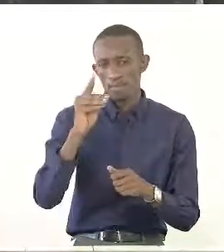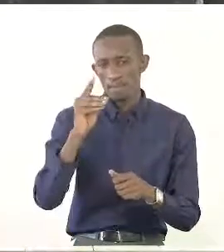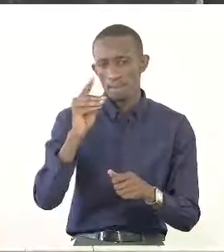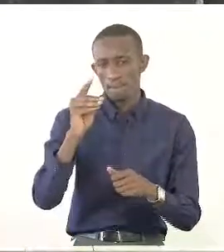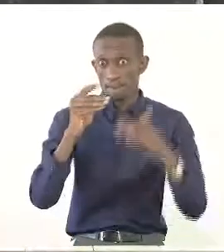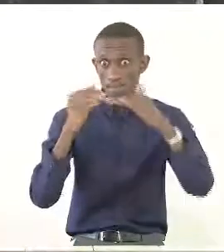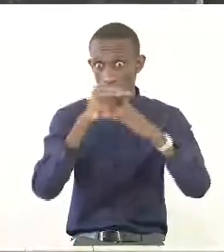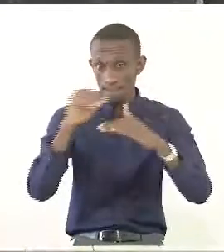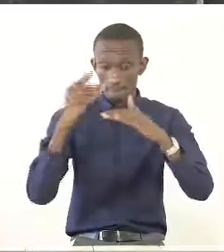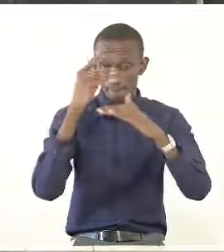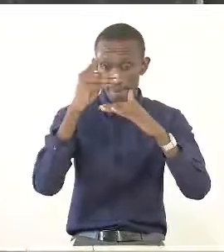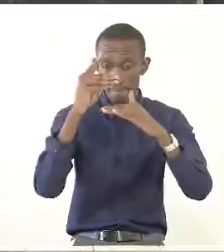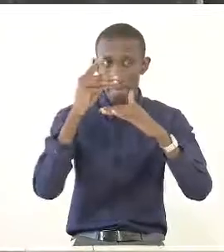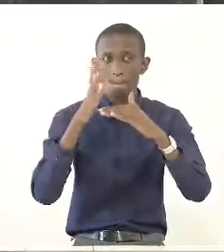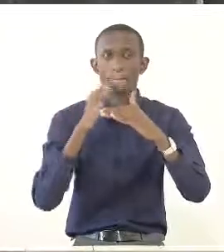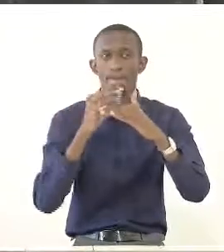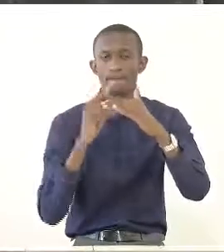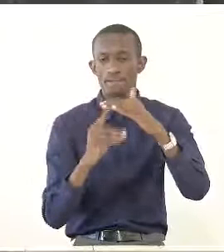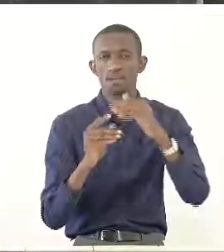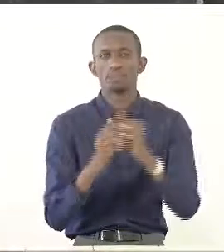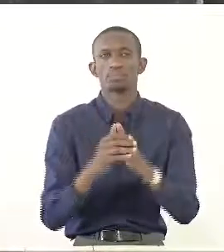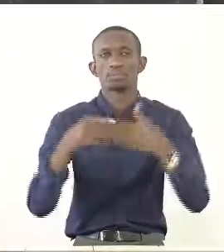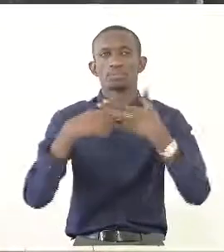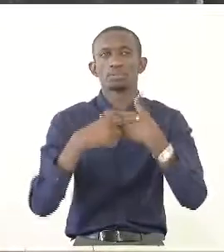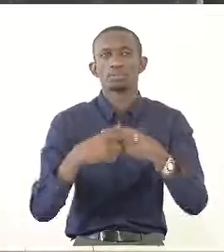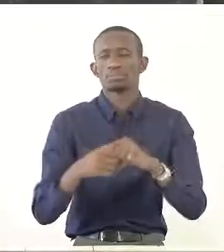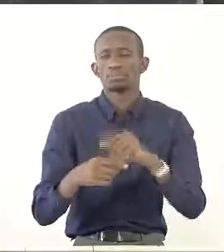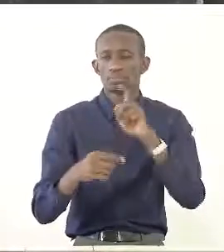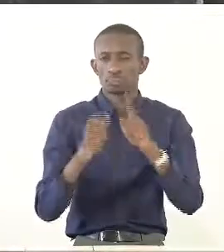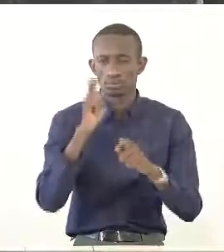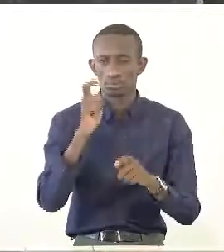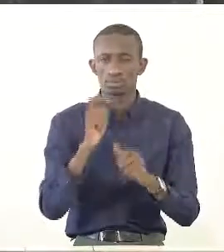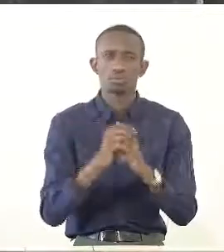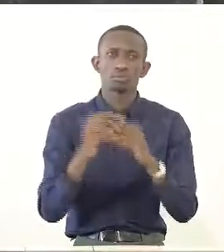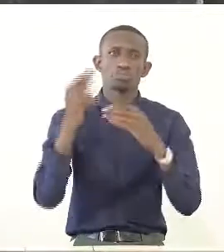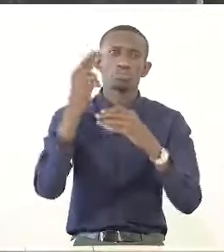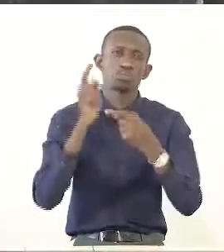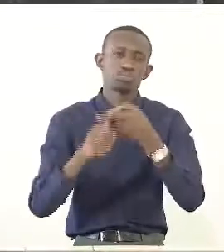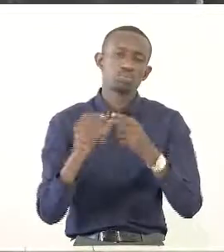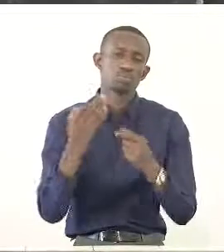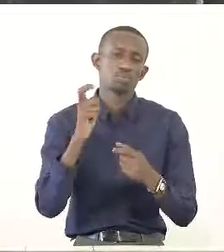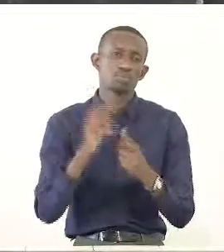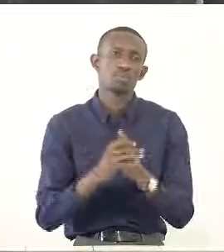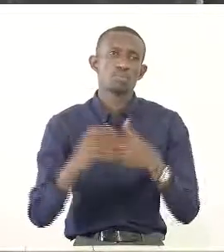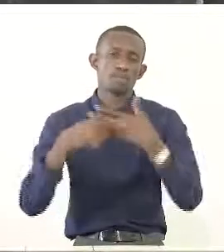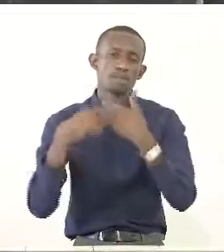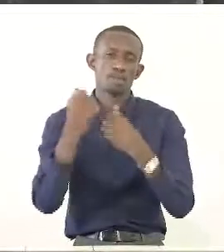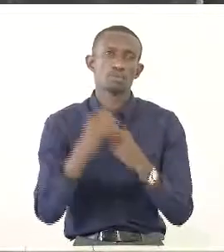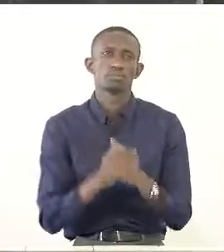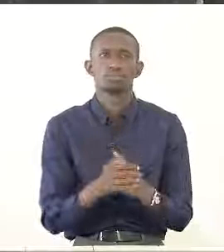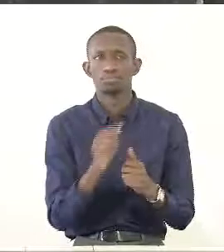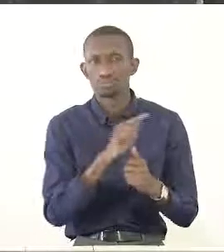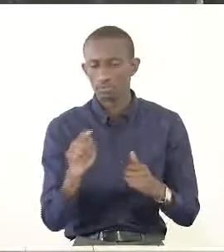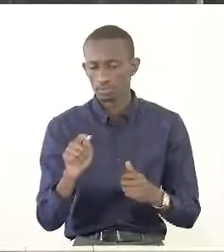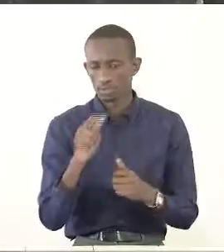derivative of x squared plus 3x minus 5 divided by x squared plus